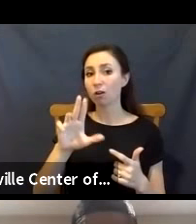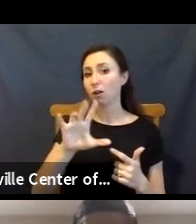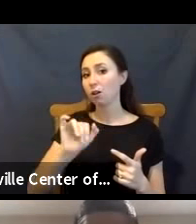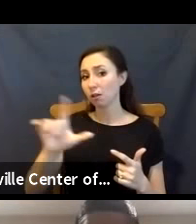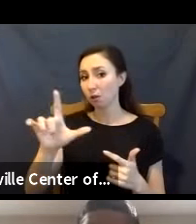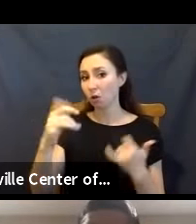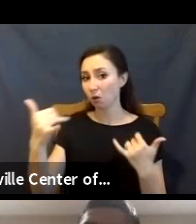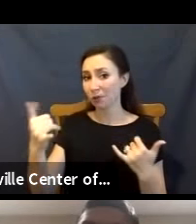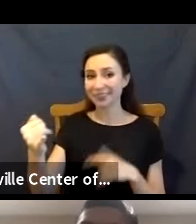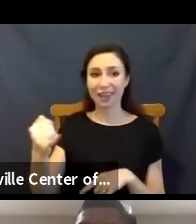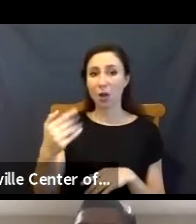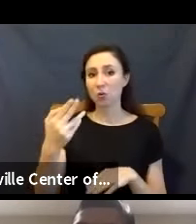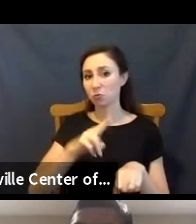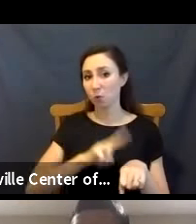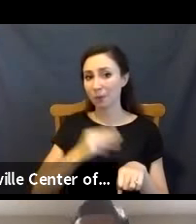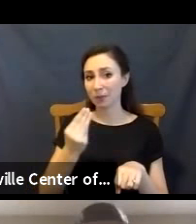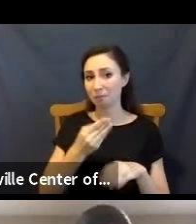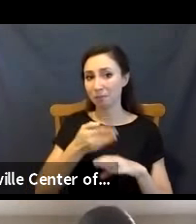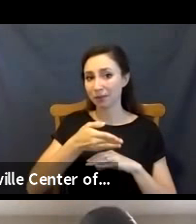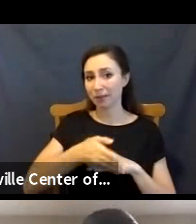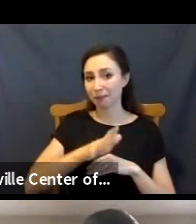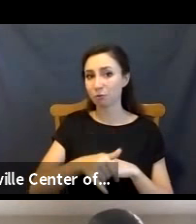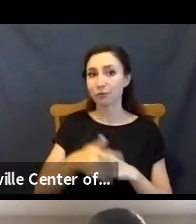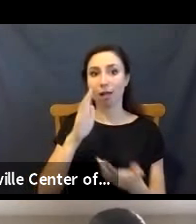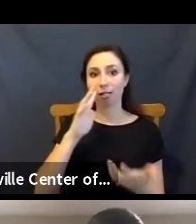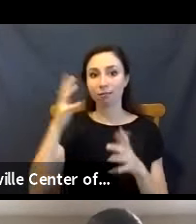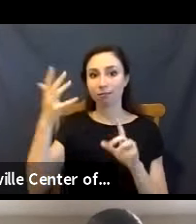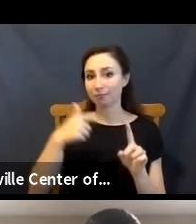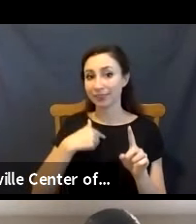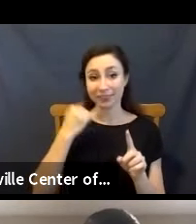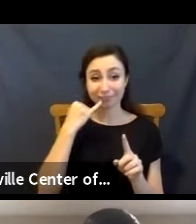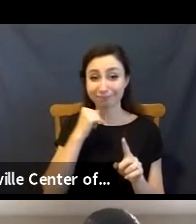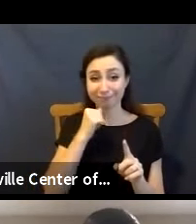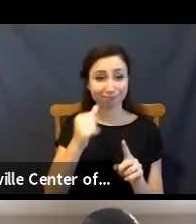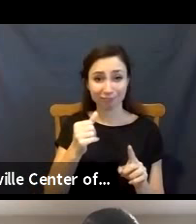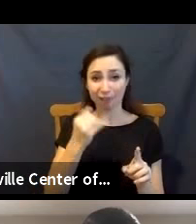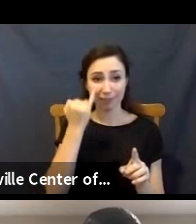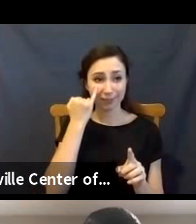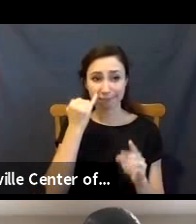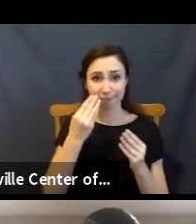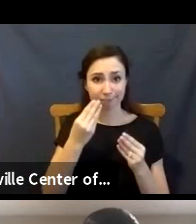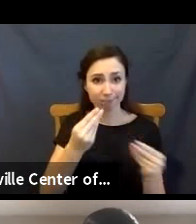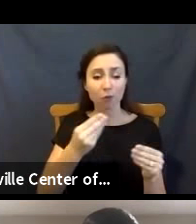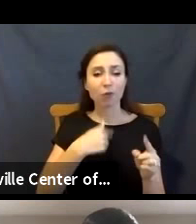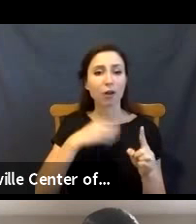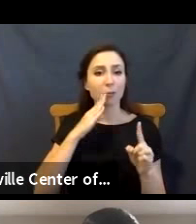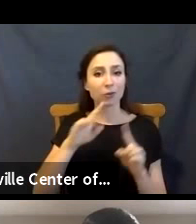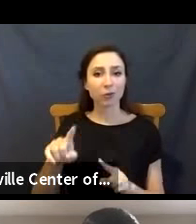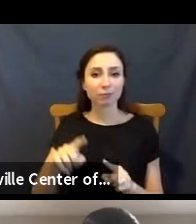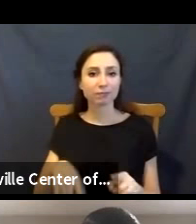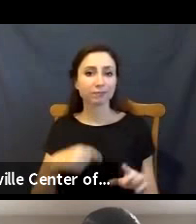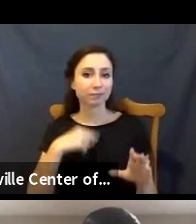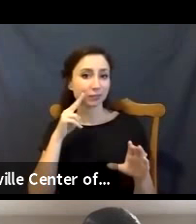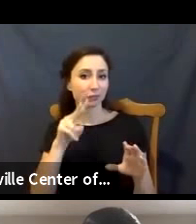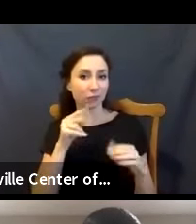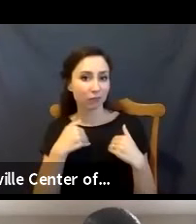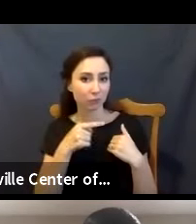it's not, I'll be happy to join you. That sounds good. Look forward to having you there too, if you can.